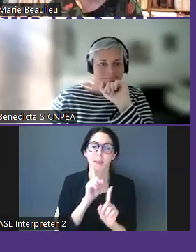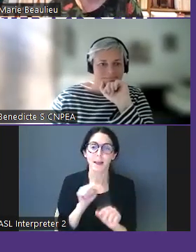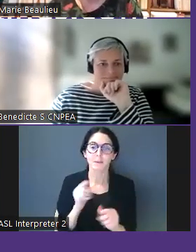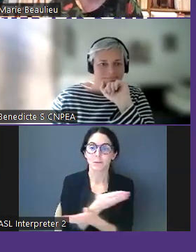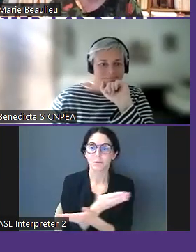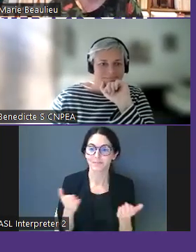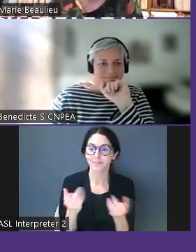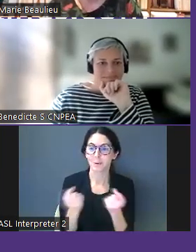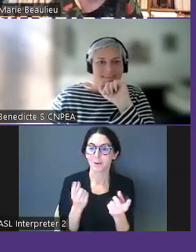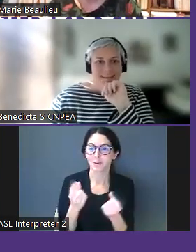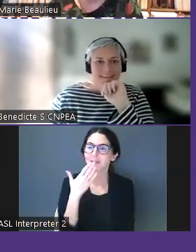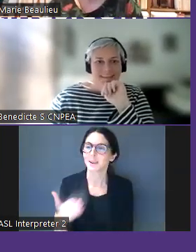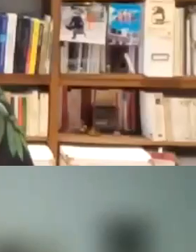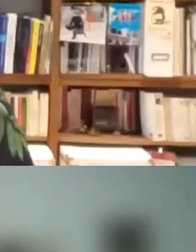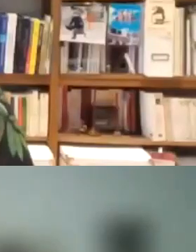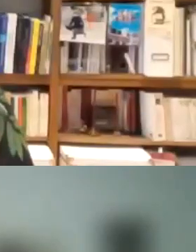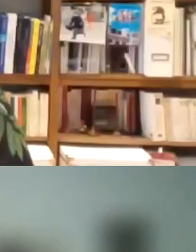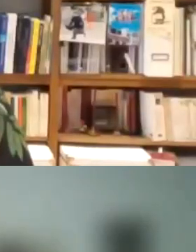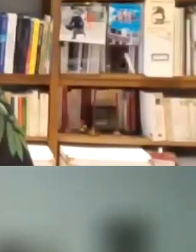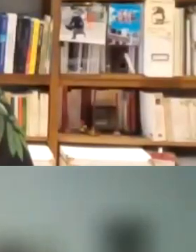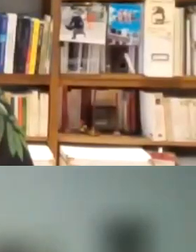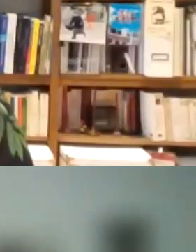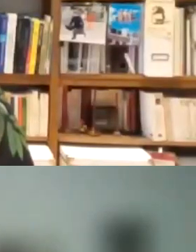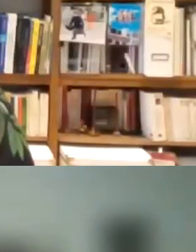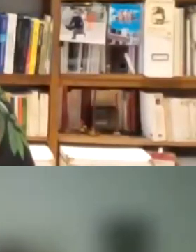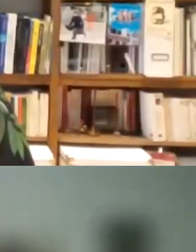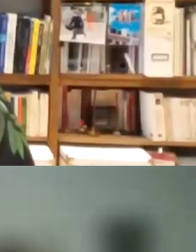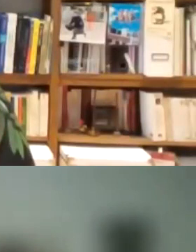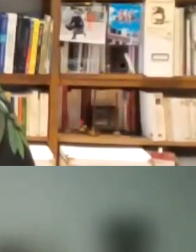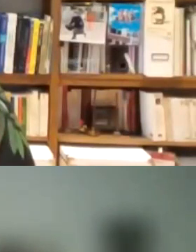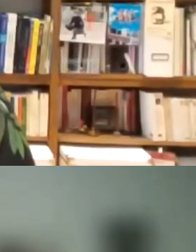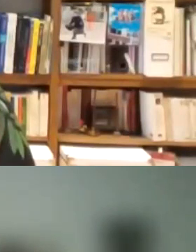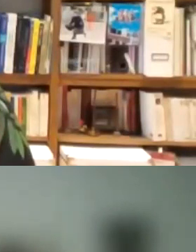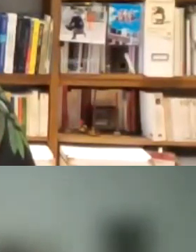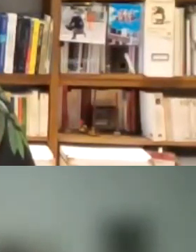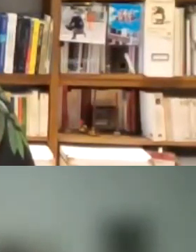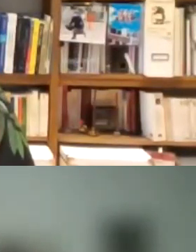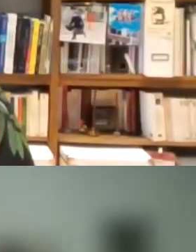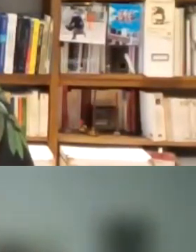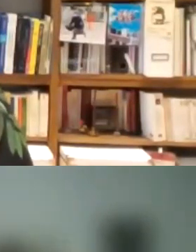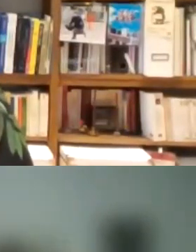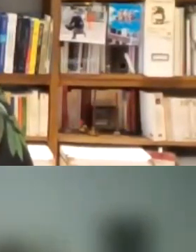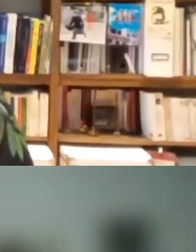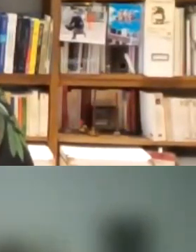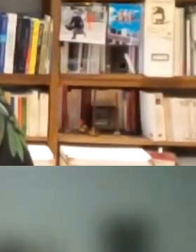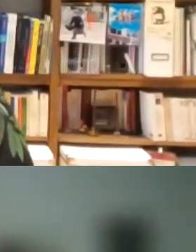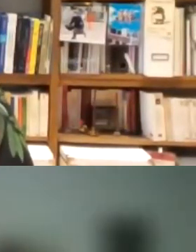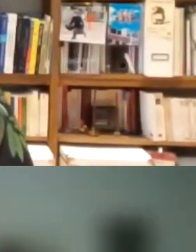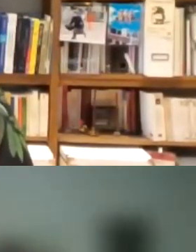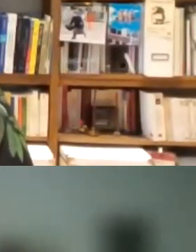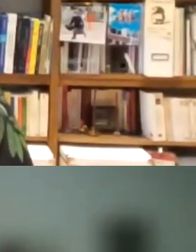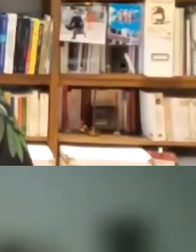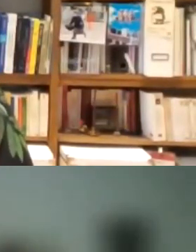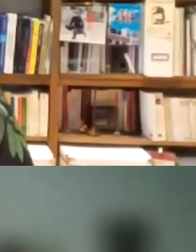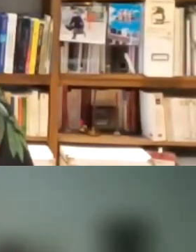you. Thank you, Marie and Roxanne. So yes, you're right. We have 10 minutes for questions. We're going